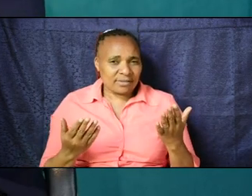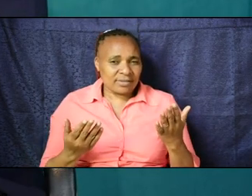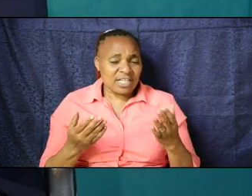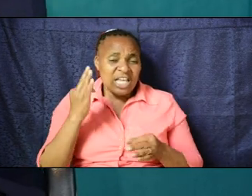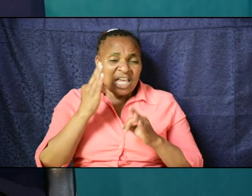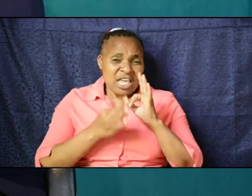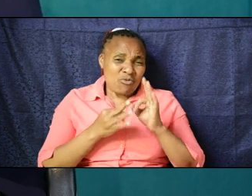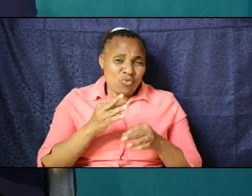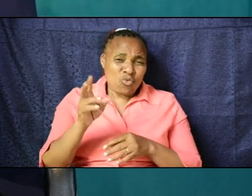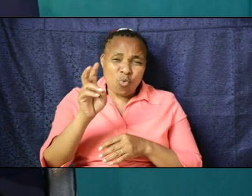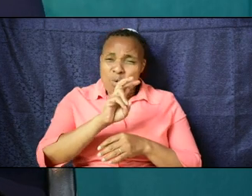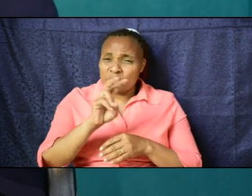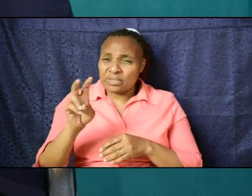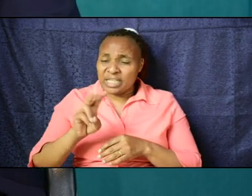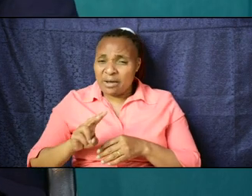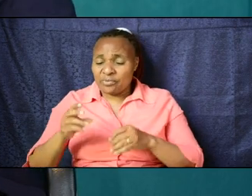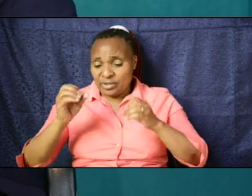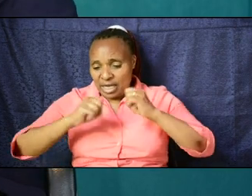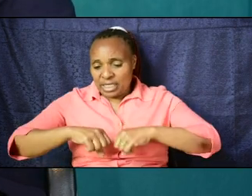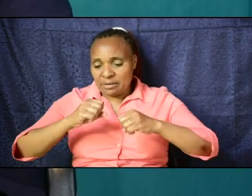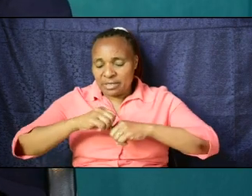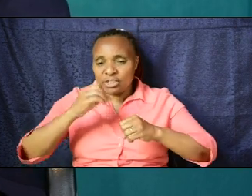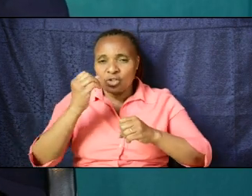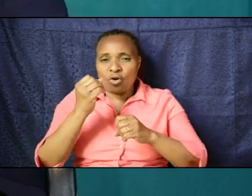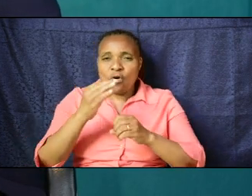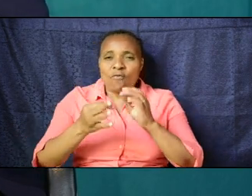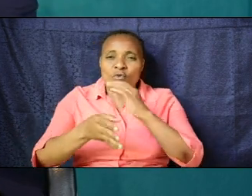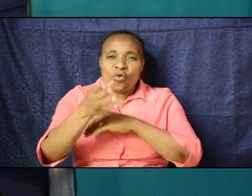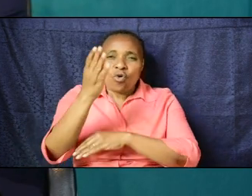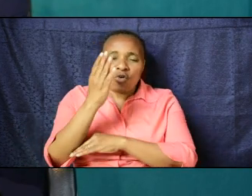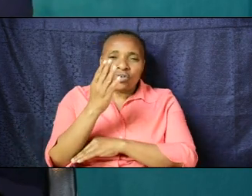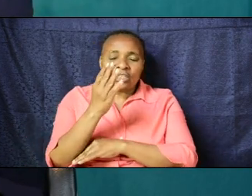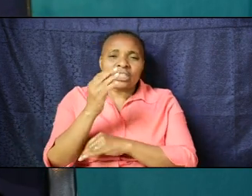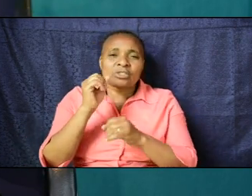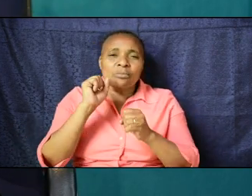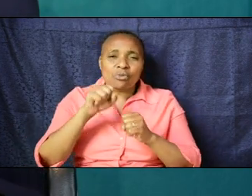we observe the covenant of God, then it's like we'll